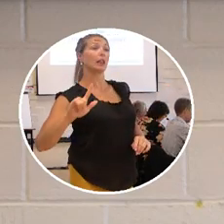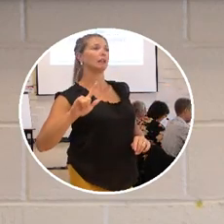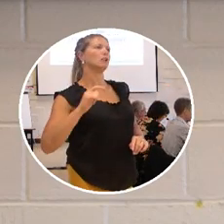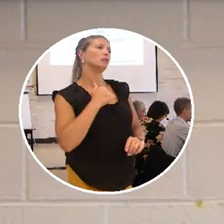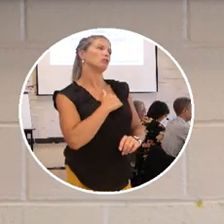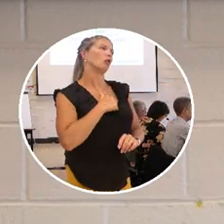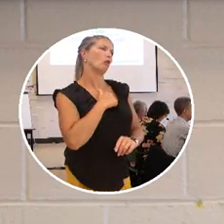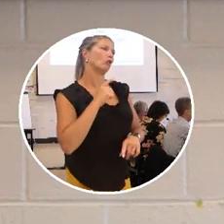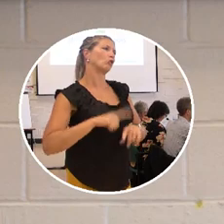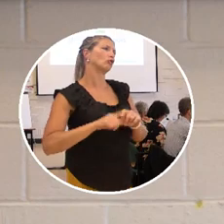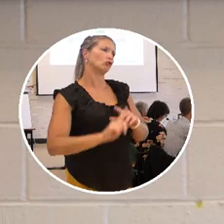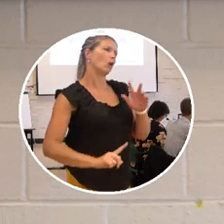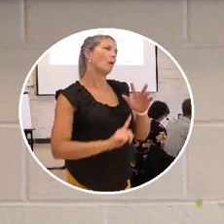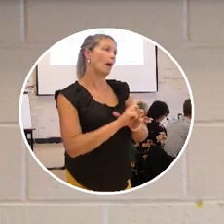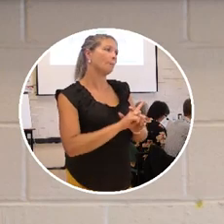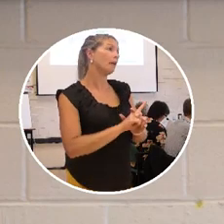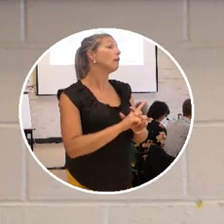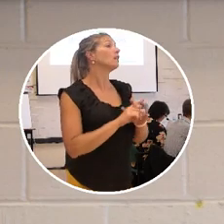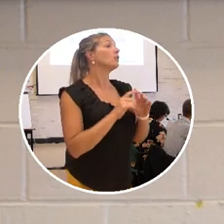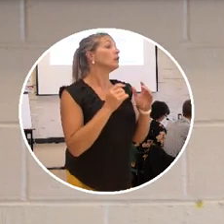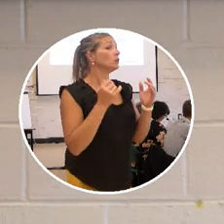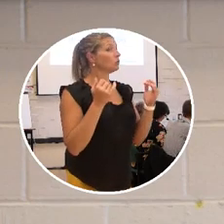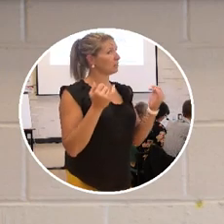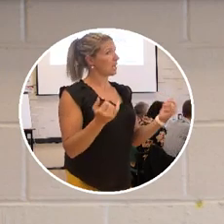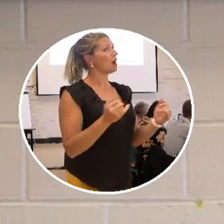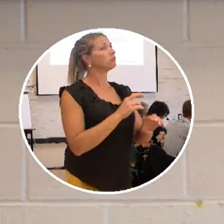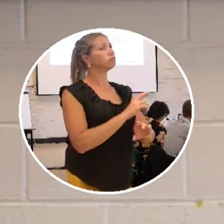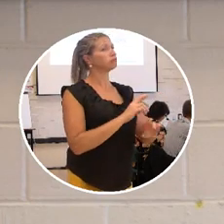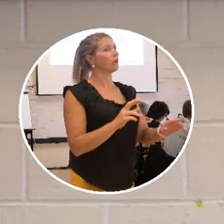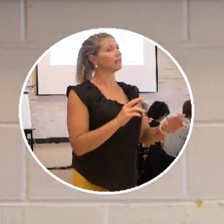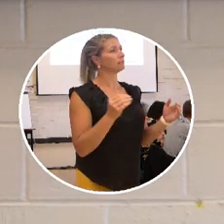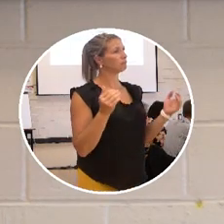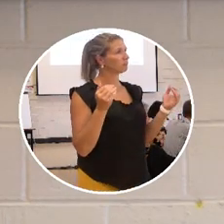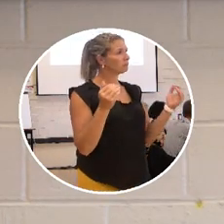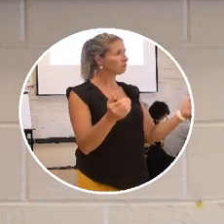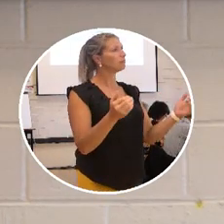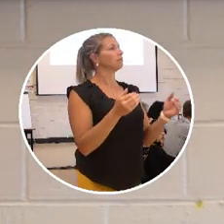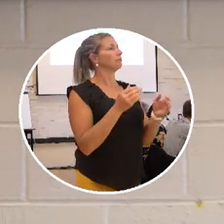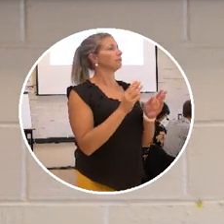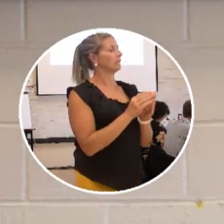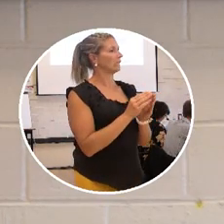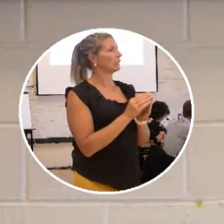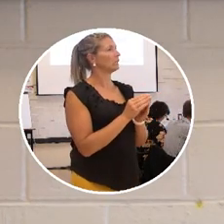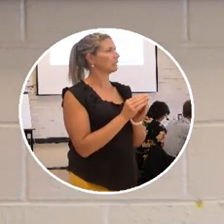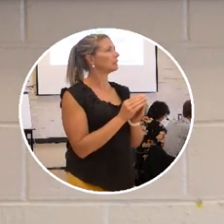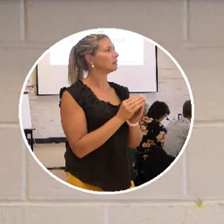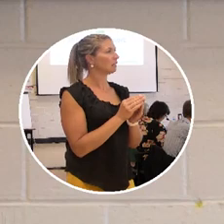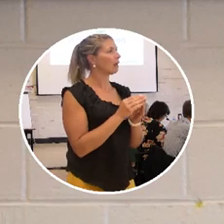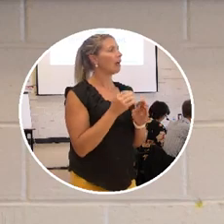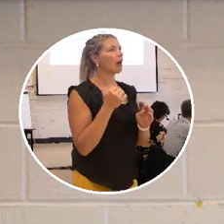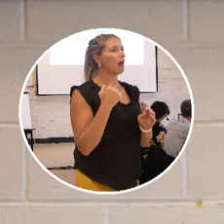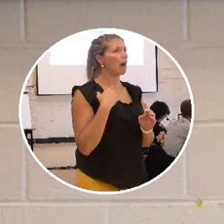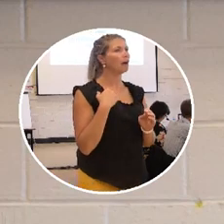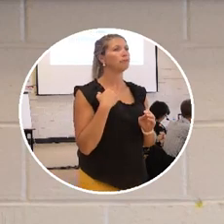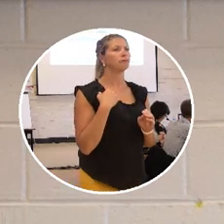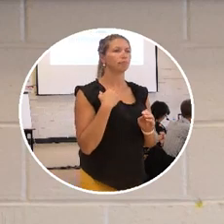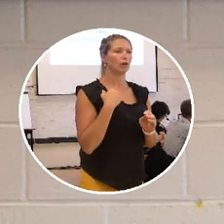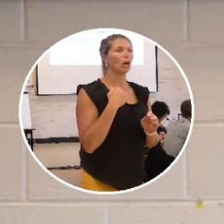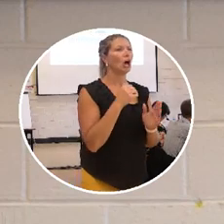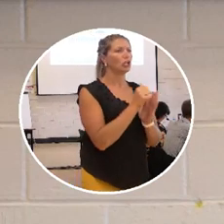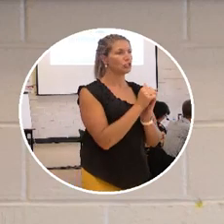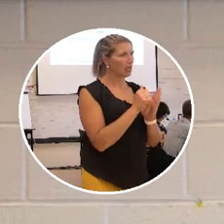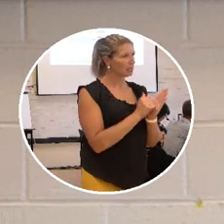Therefore, without further ado, we're going to continue on with the meeting. We have a regular agenda. So can